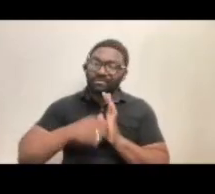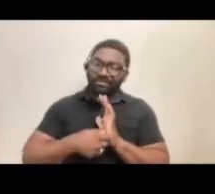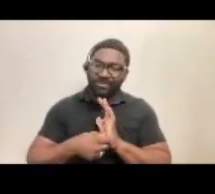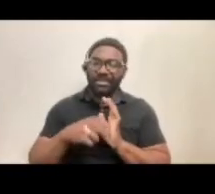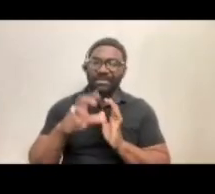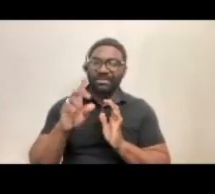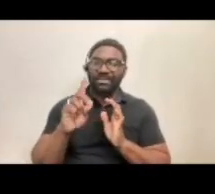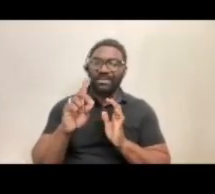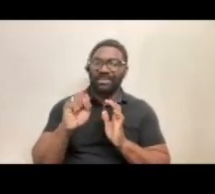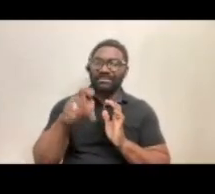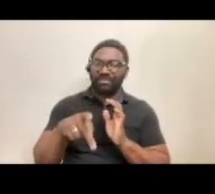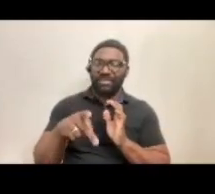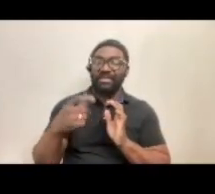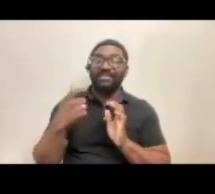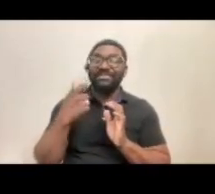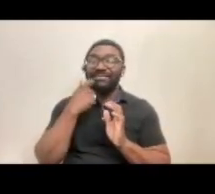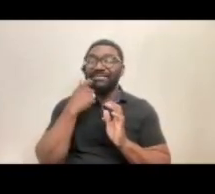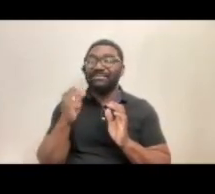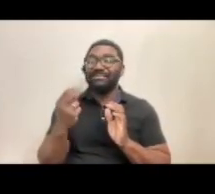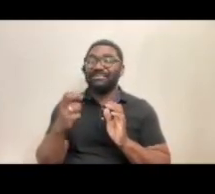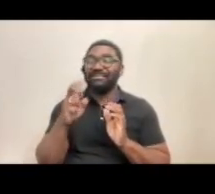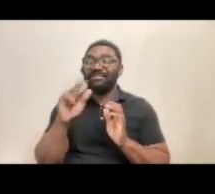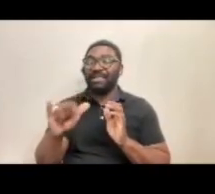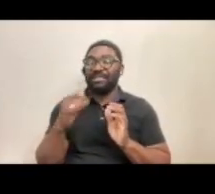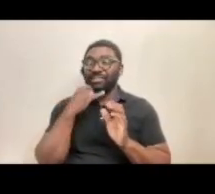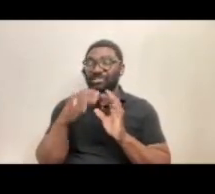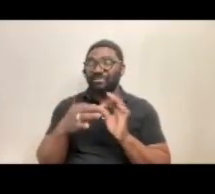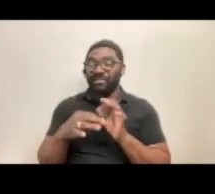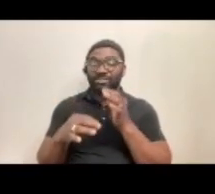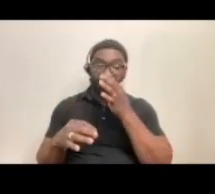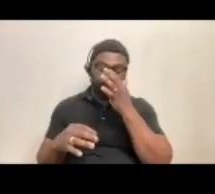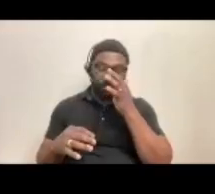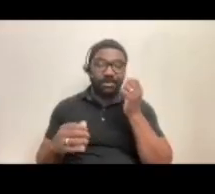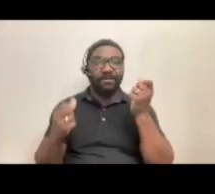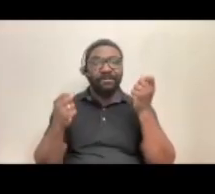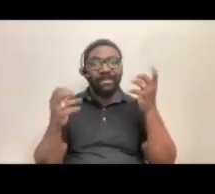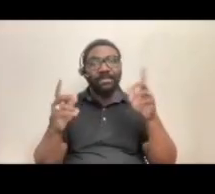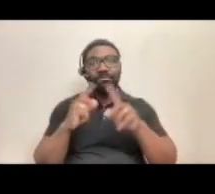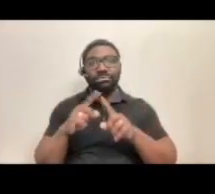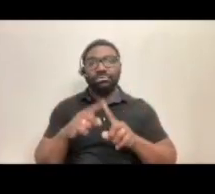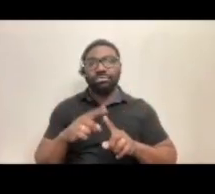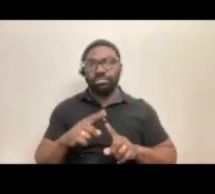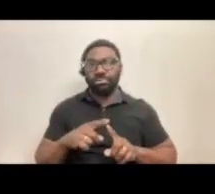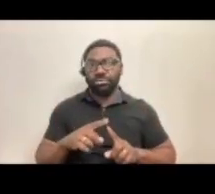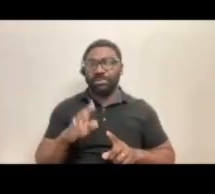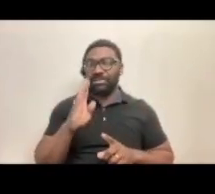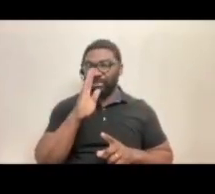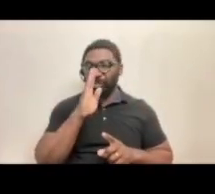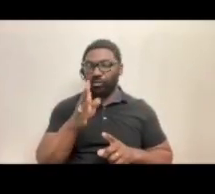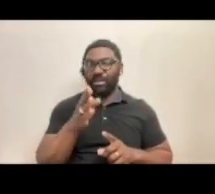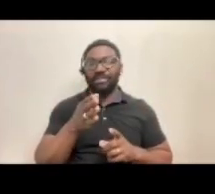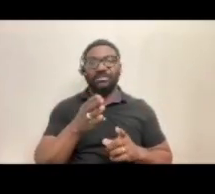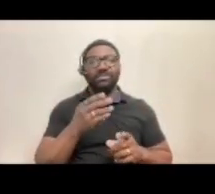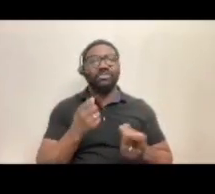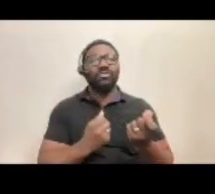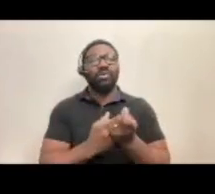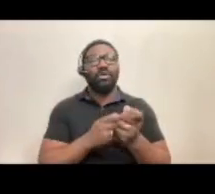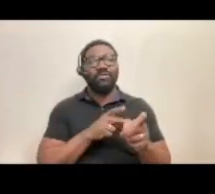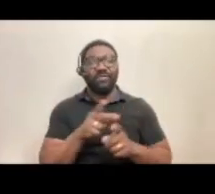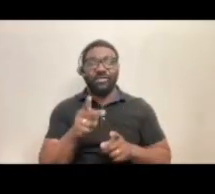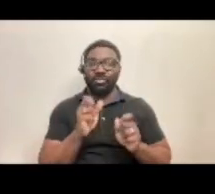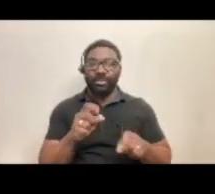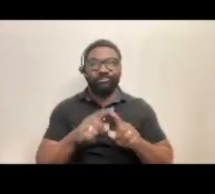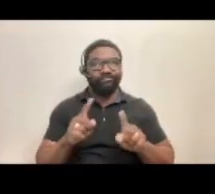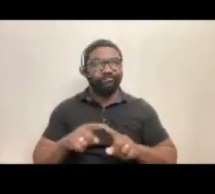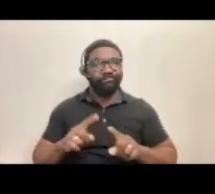Shelley mentioned in her opening remarks about the many hats that direct support professionals wear and the work